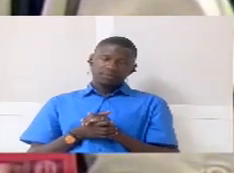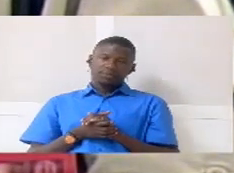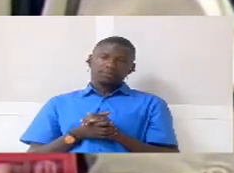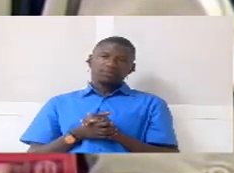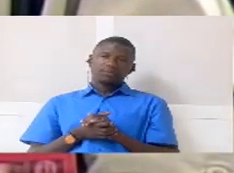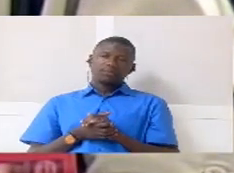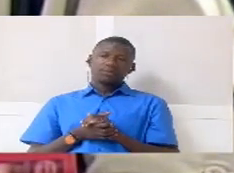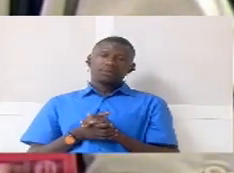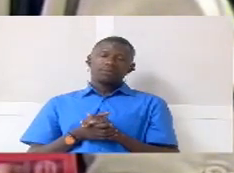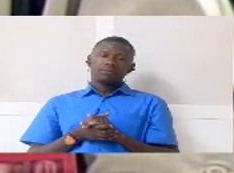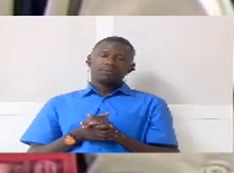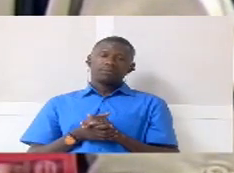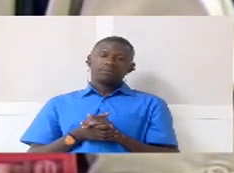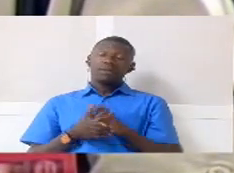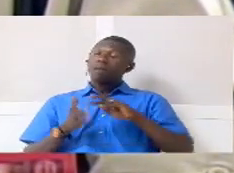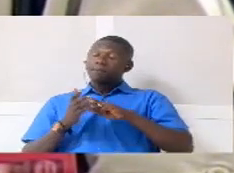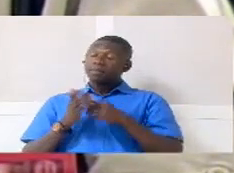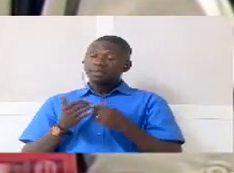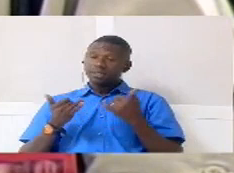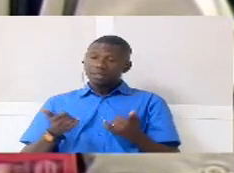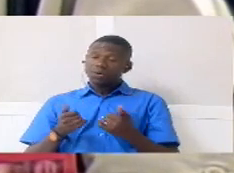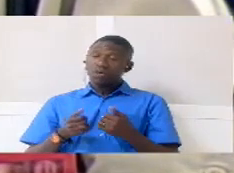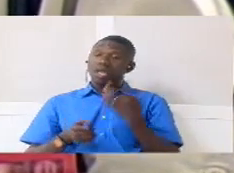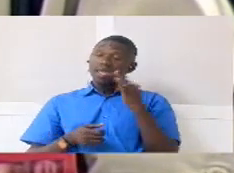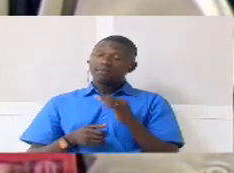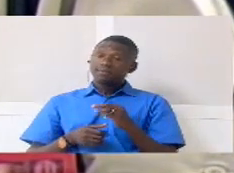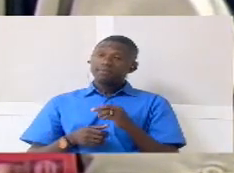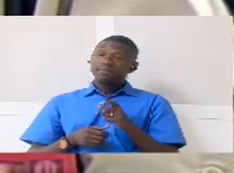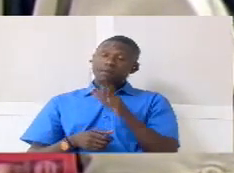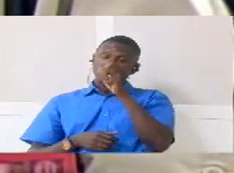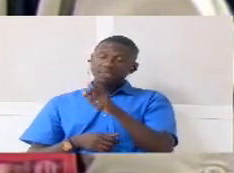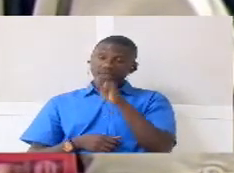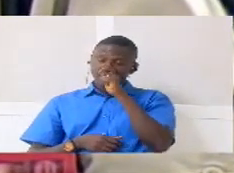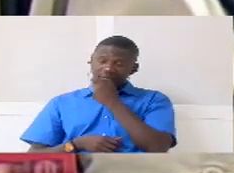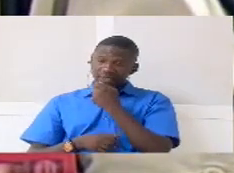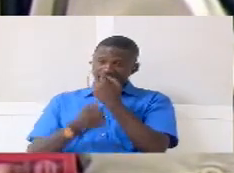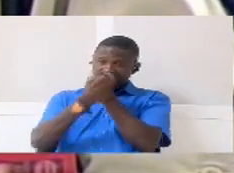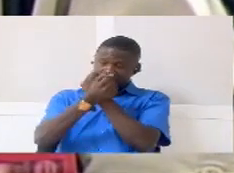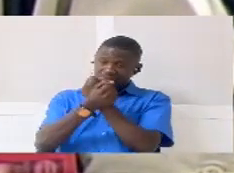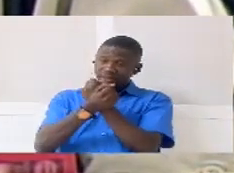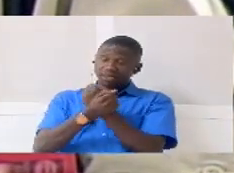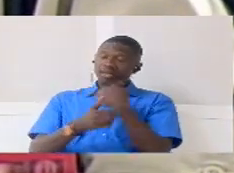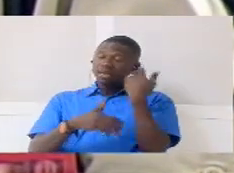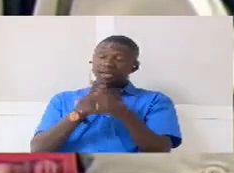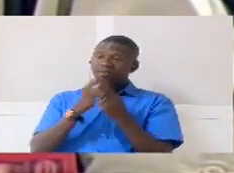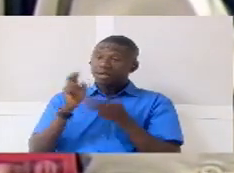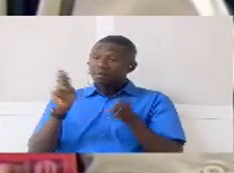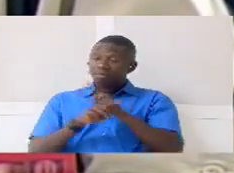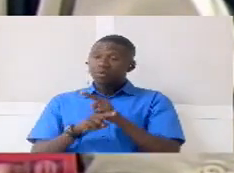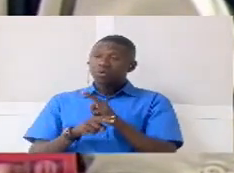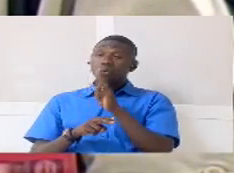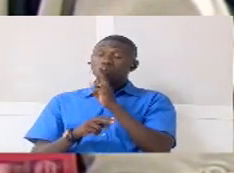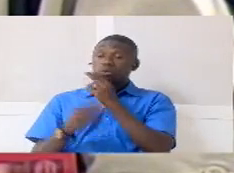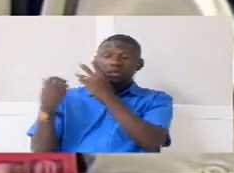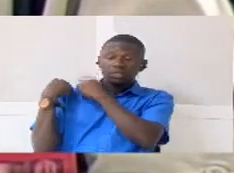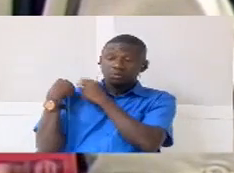mo kan nene ma obisa di min tumal wala ya chaj ko atele prisoner saya sunda tel nene ma aseke de bari nene ma